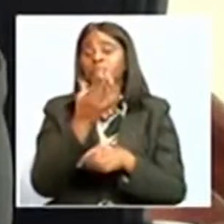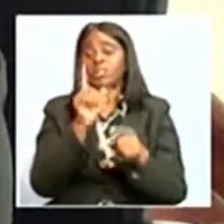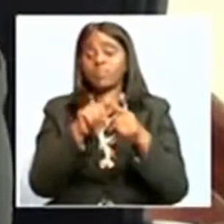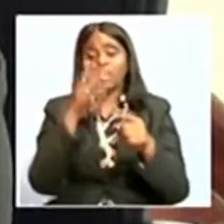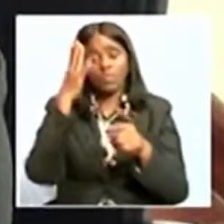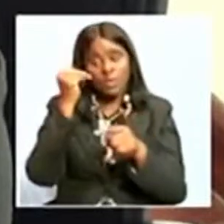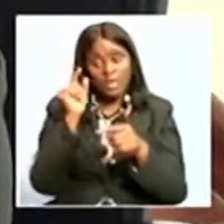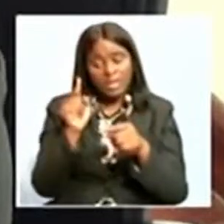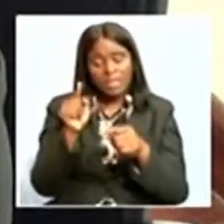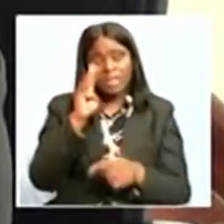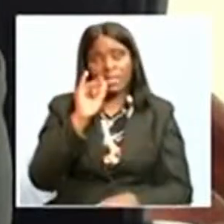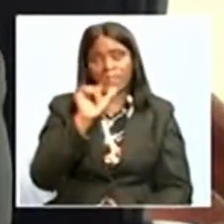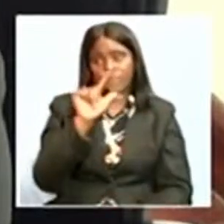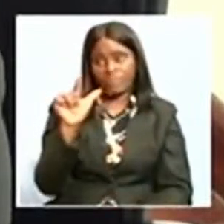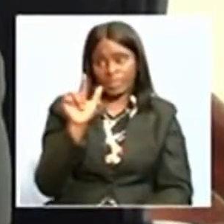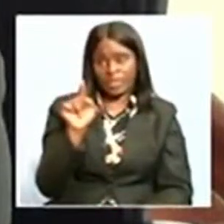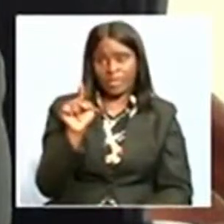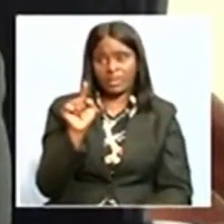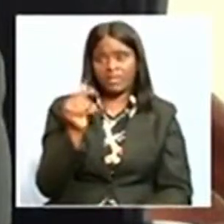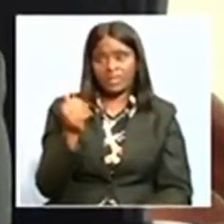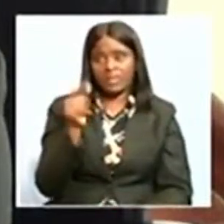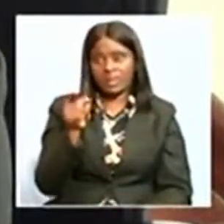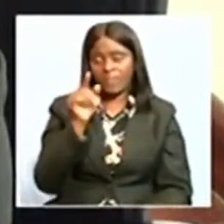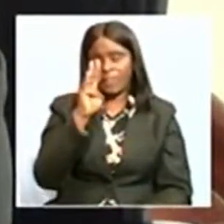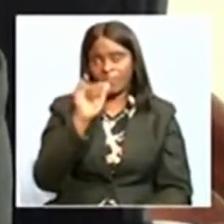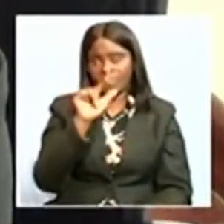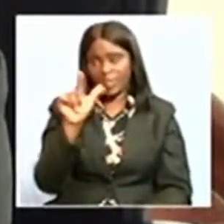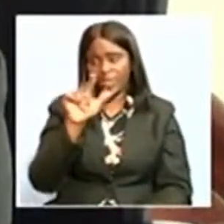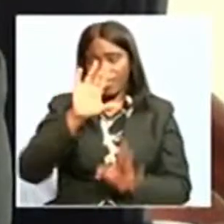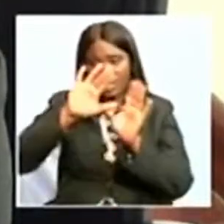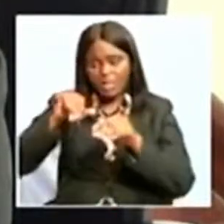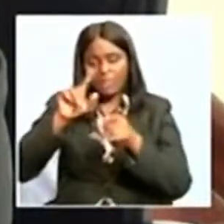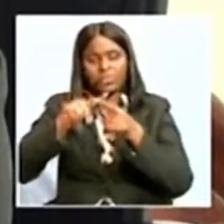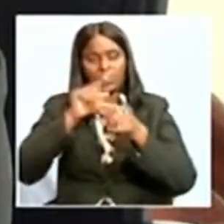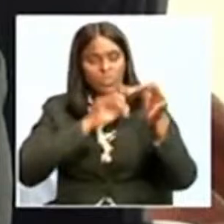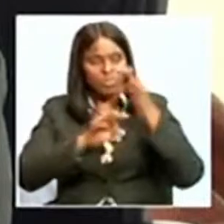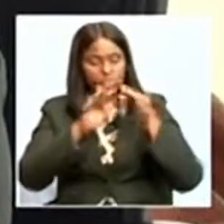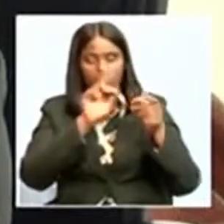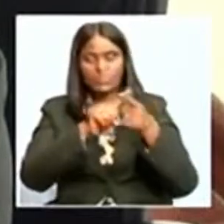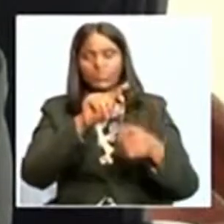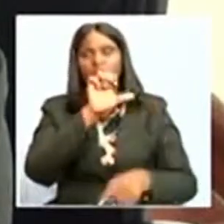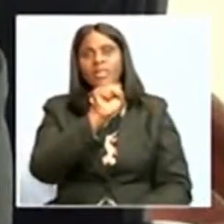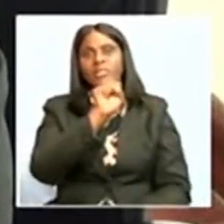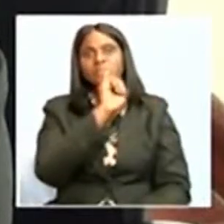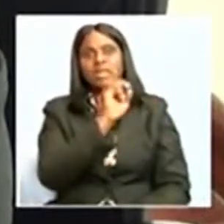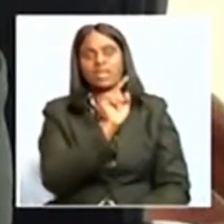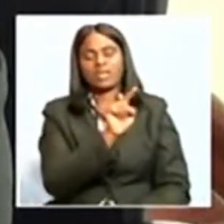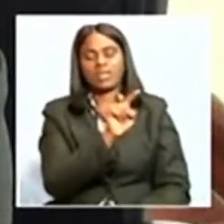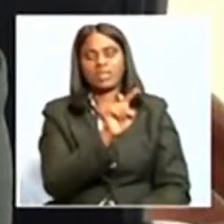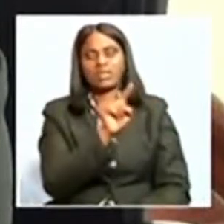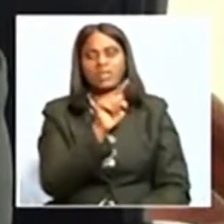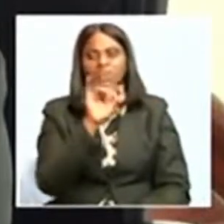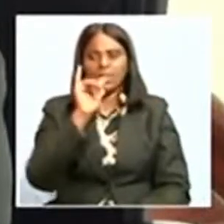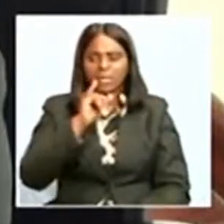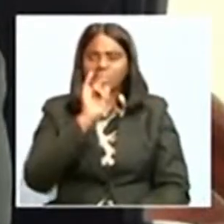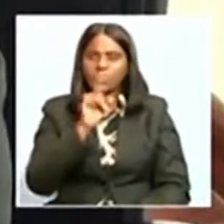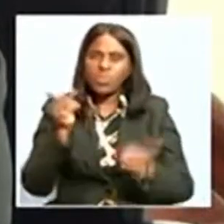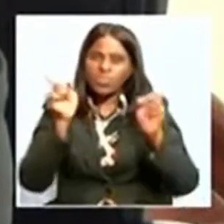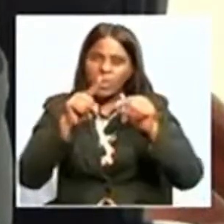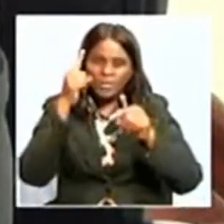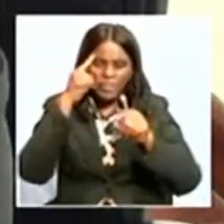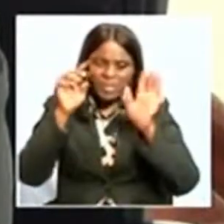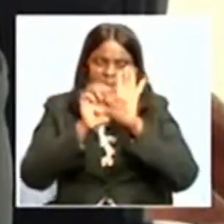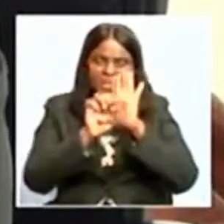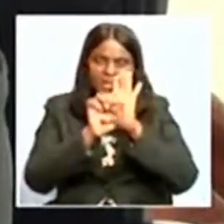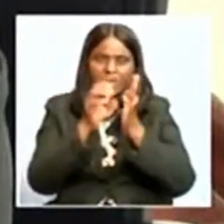That's why the bill wants to leave that to prescription, to an SI, in that as and when, for example,